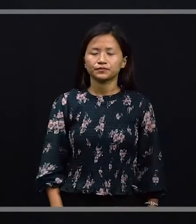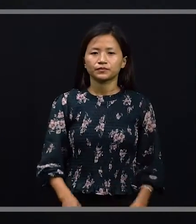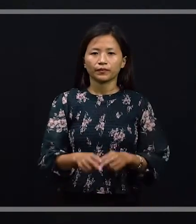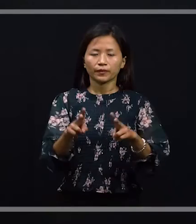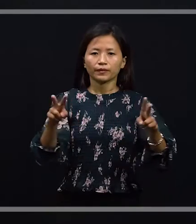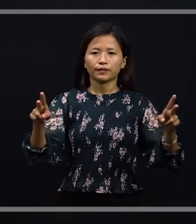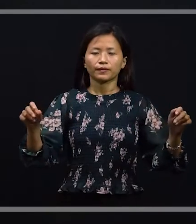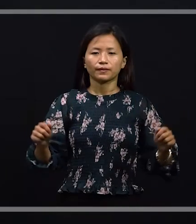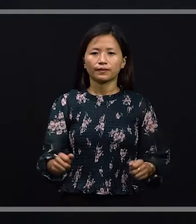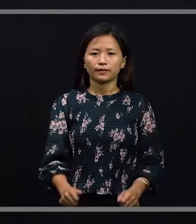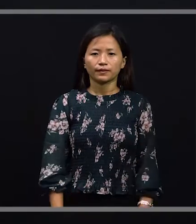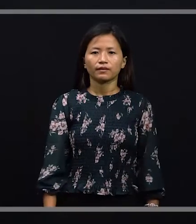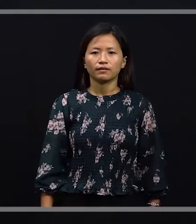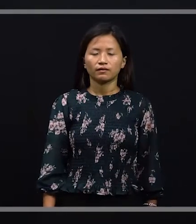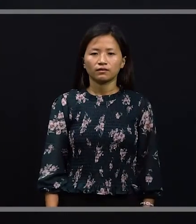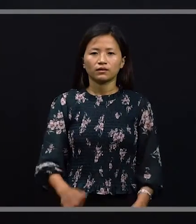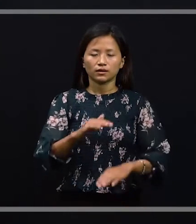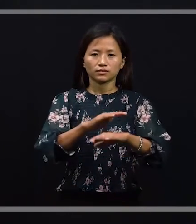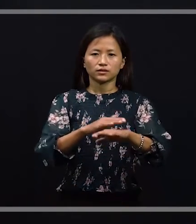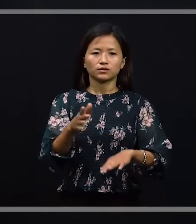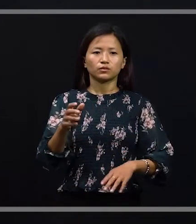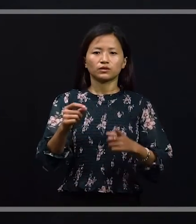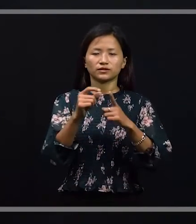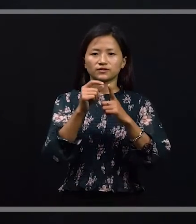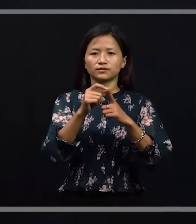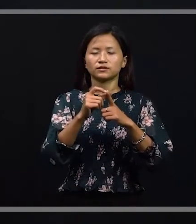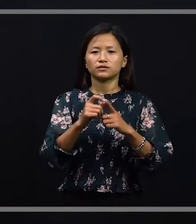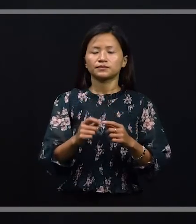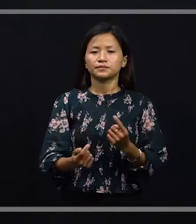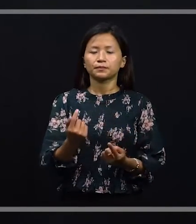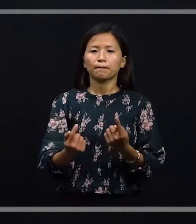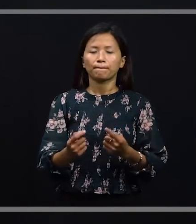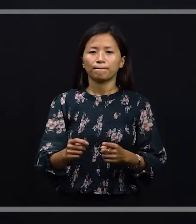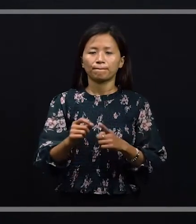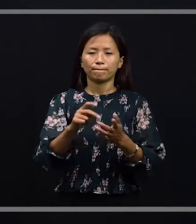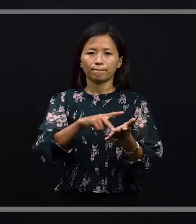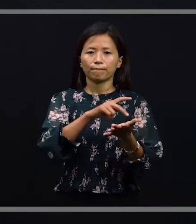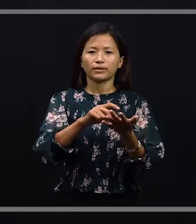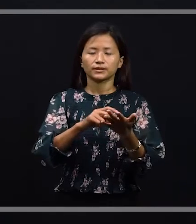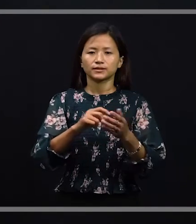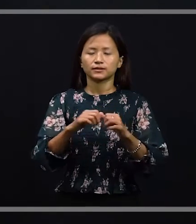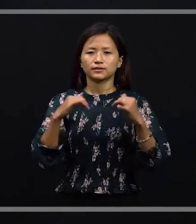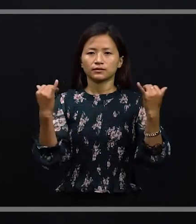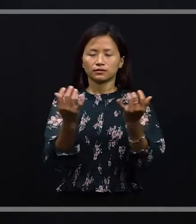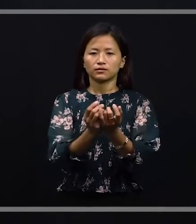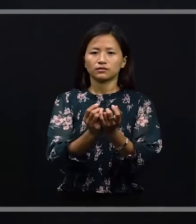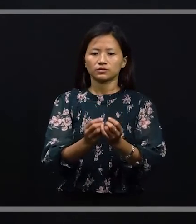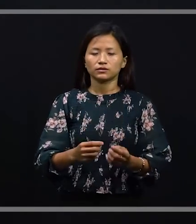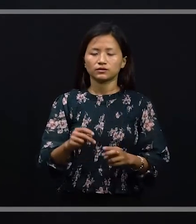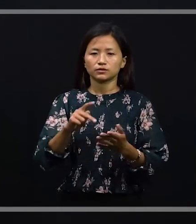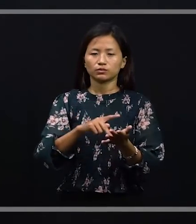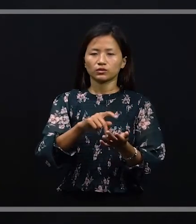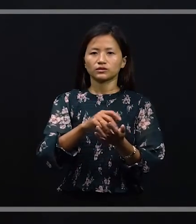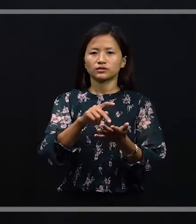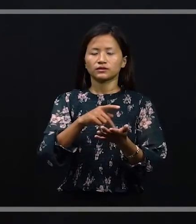and help the people, and especially fight against the British, because the British were ruling Indians, right?